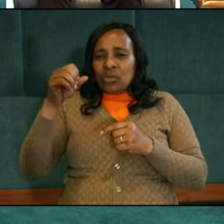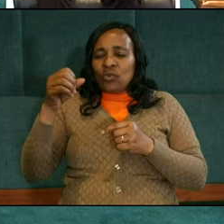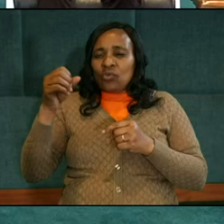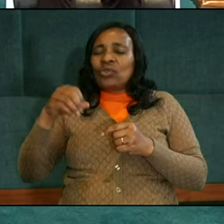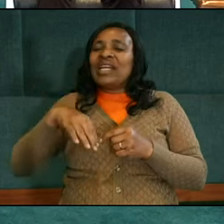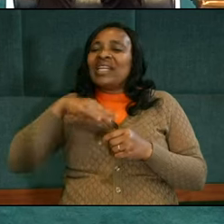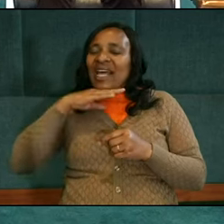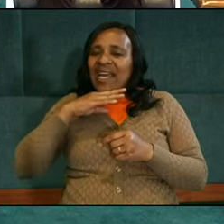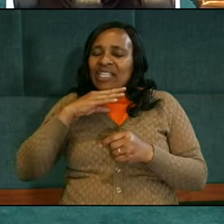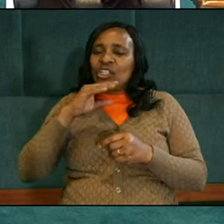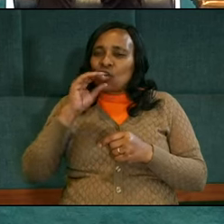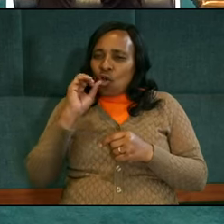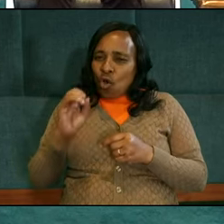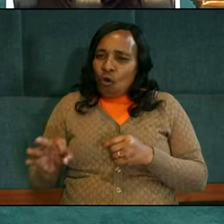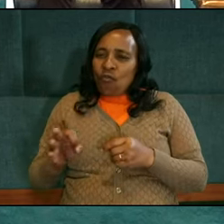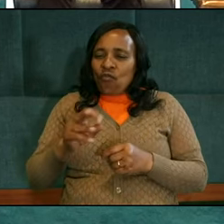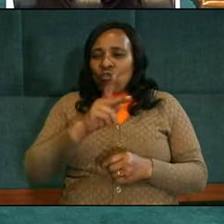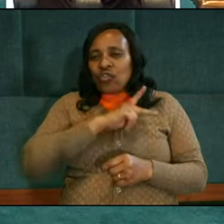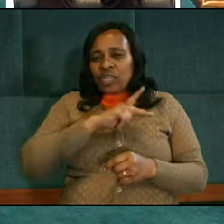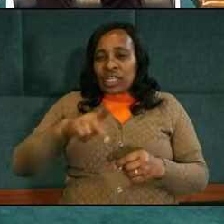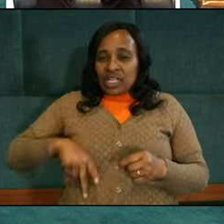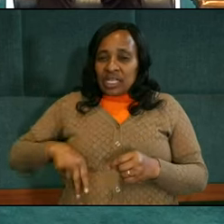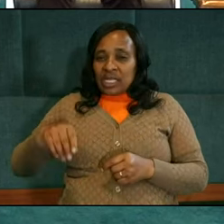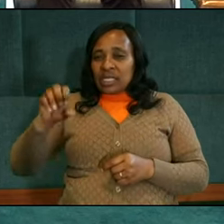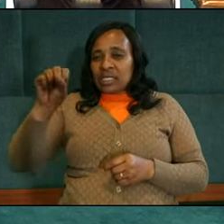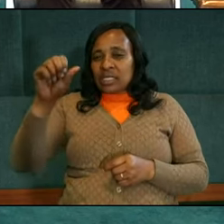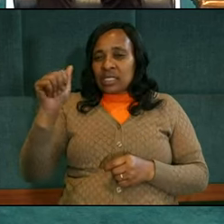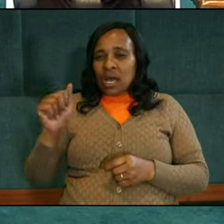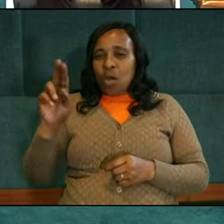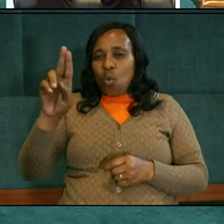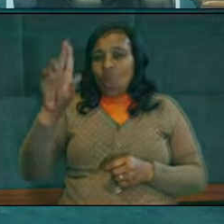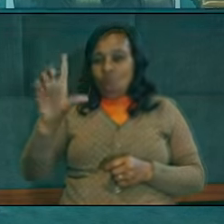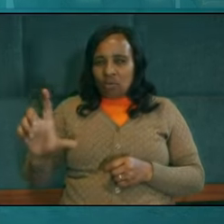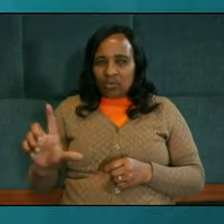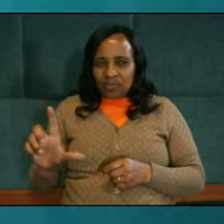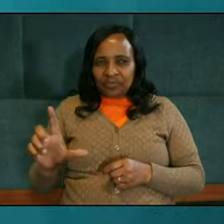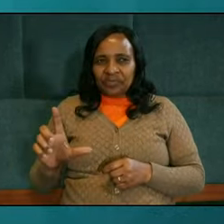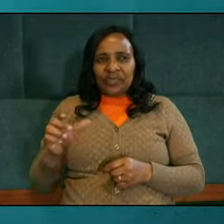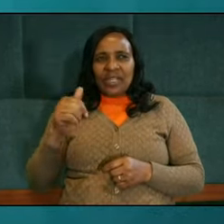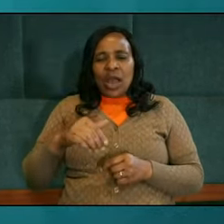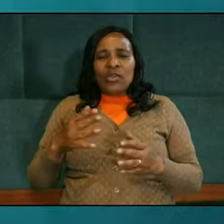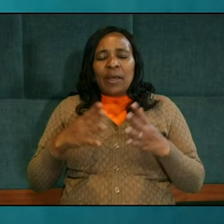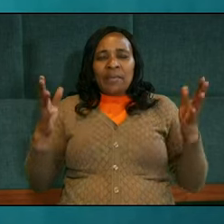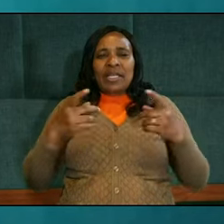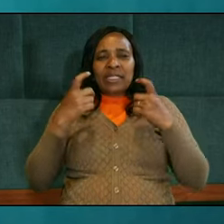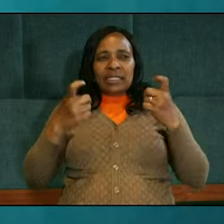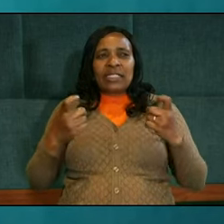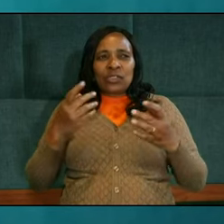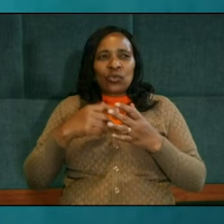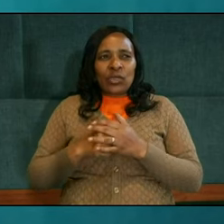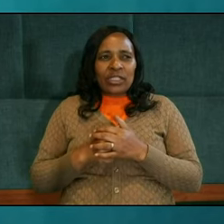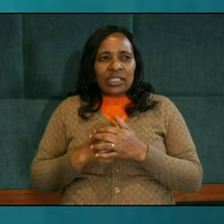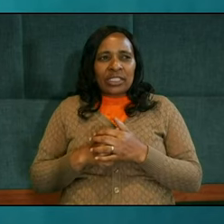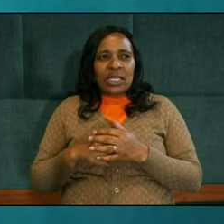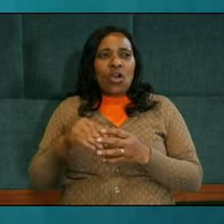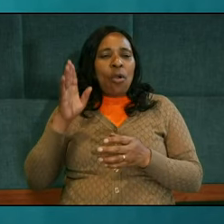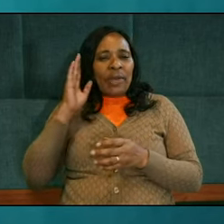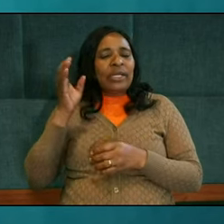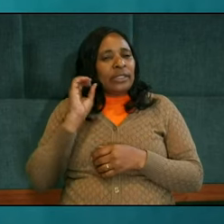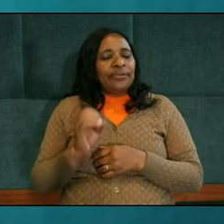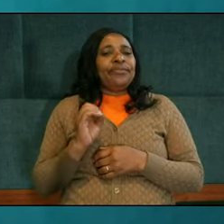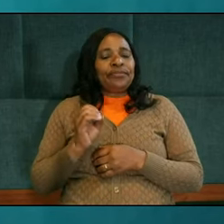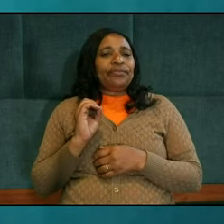demise of King Saul? So the big, what was the ultimate sin? The big sin was Saul's disobedience.